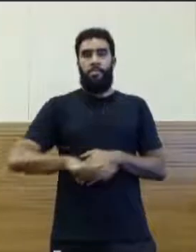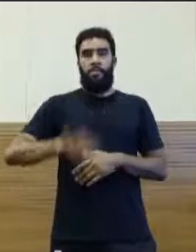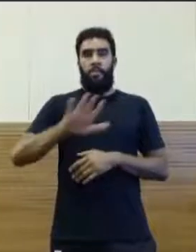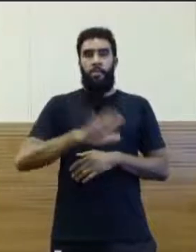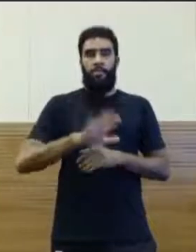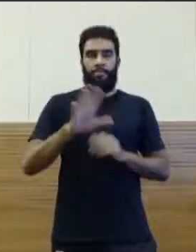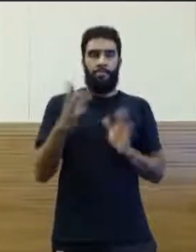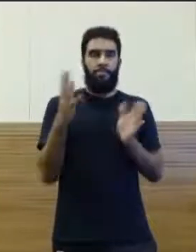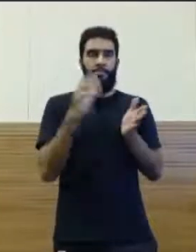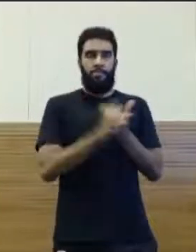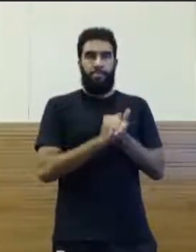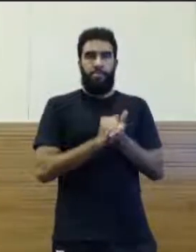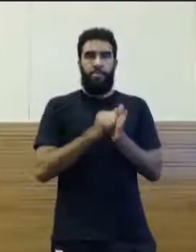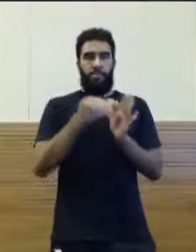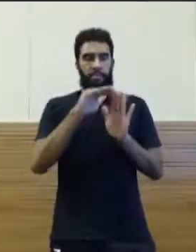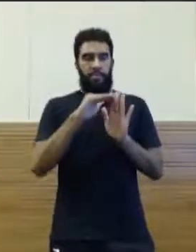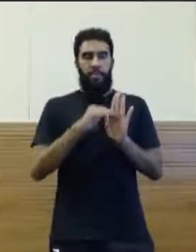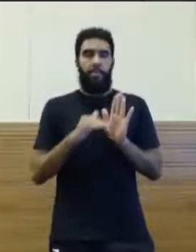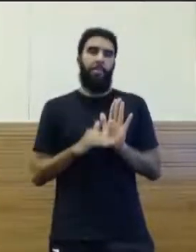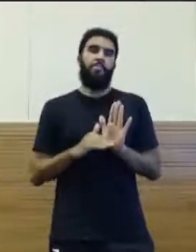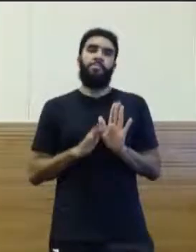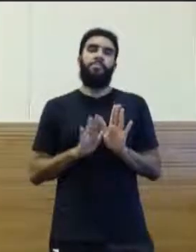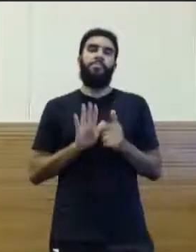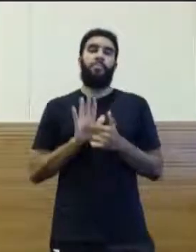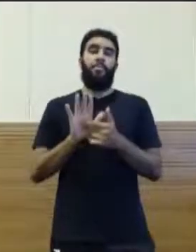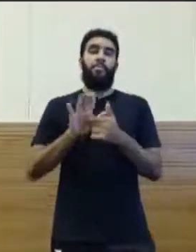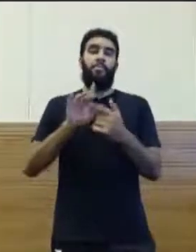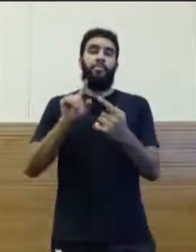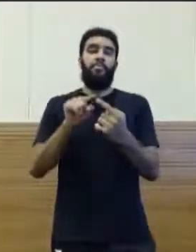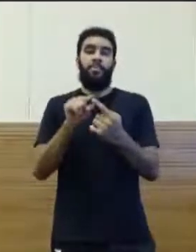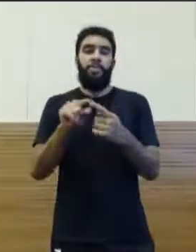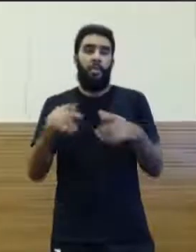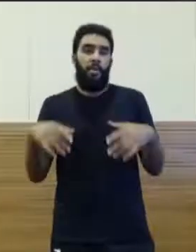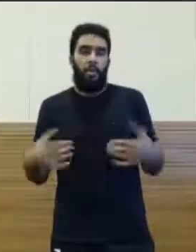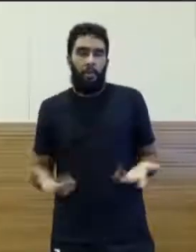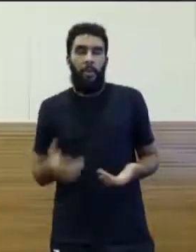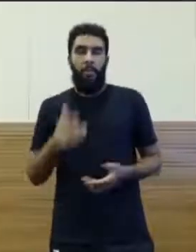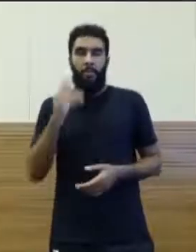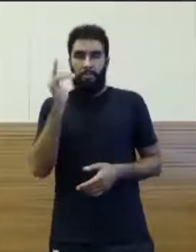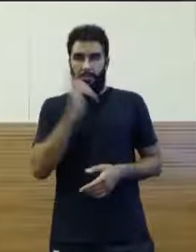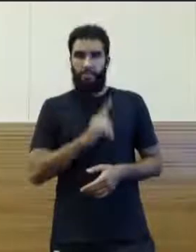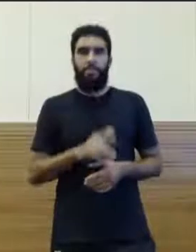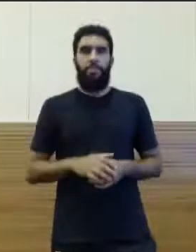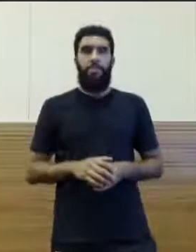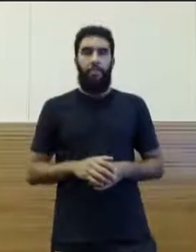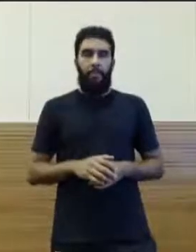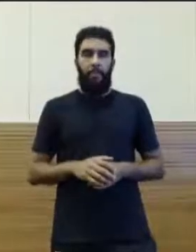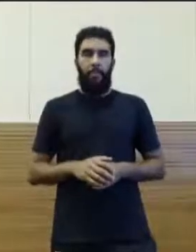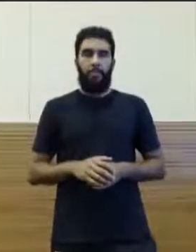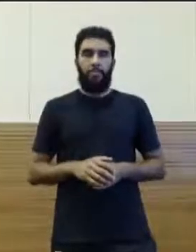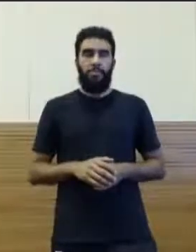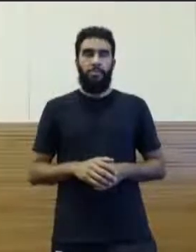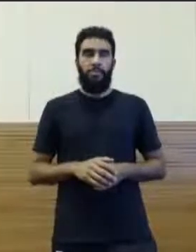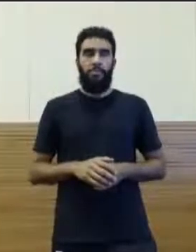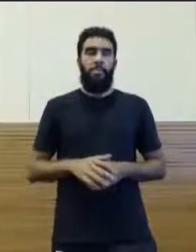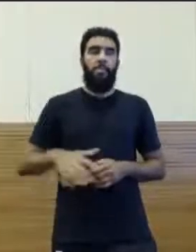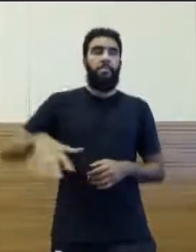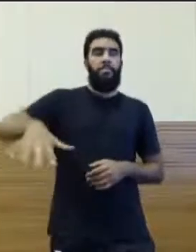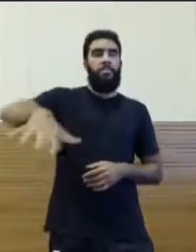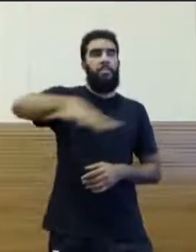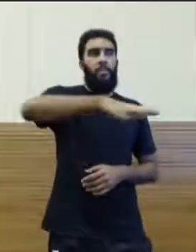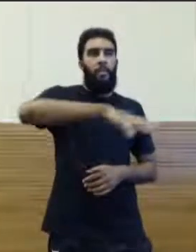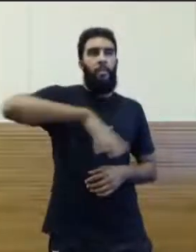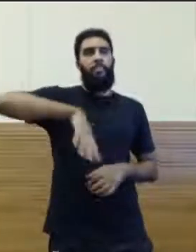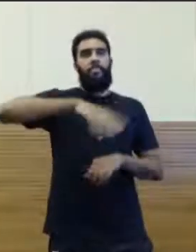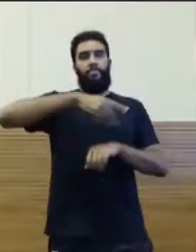plan for the implementation of these dietary guidelines. And this indicates what are the objectives to implement these guides in